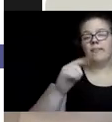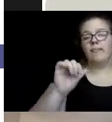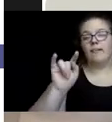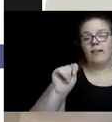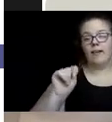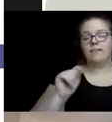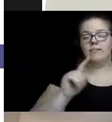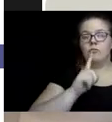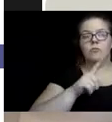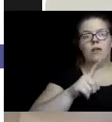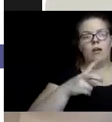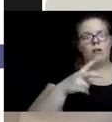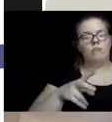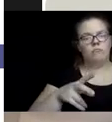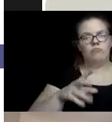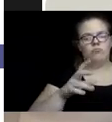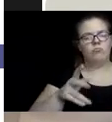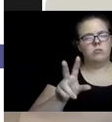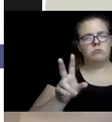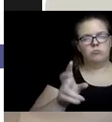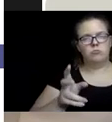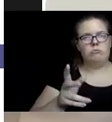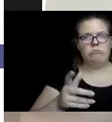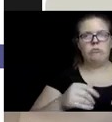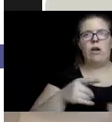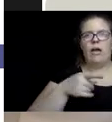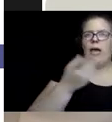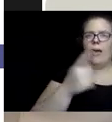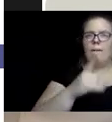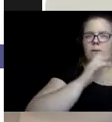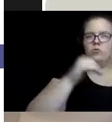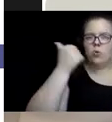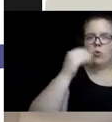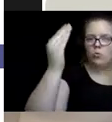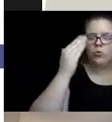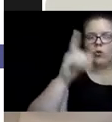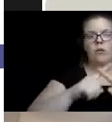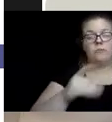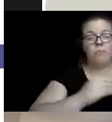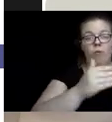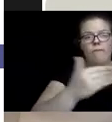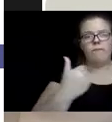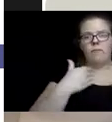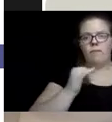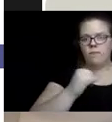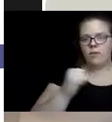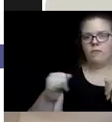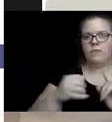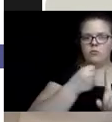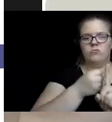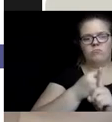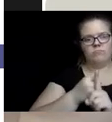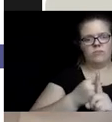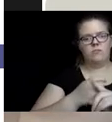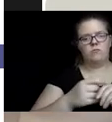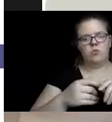Self-neglect does happen to older adults, but very often there are individuals who are charged with caring